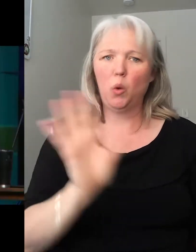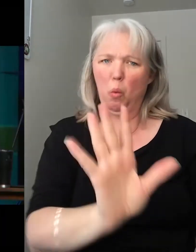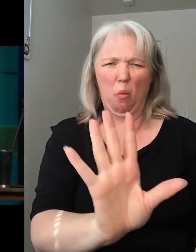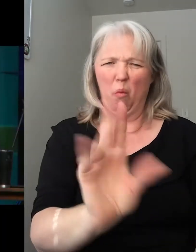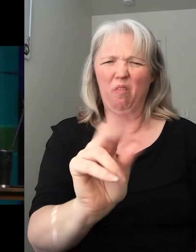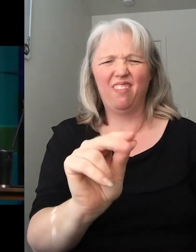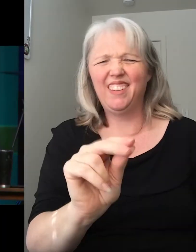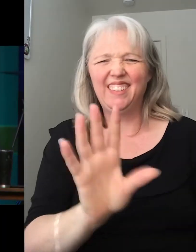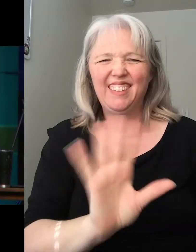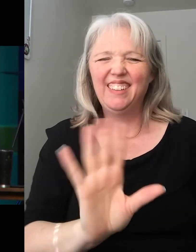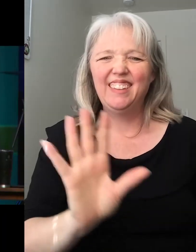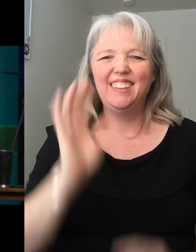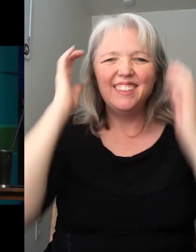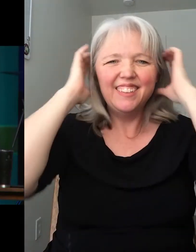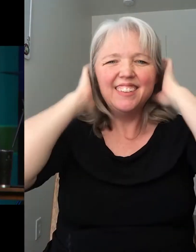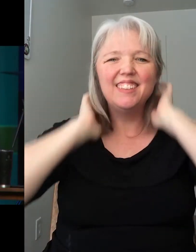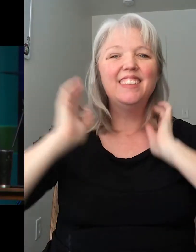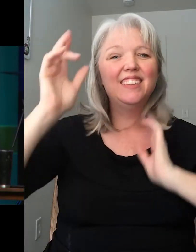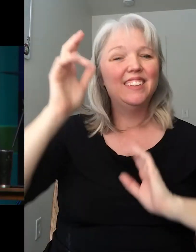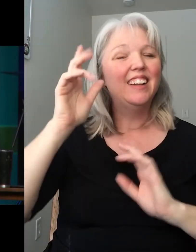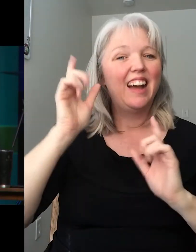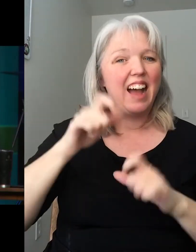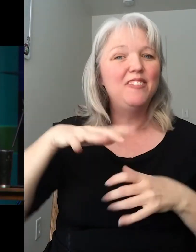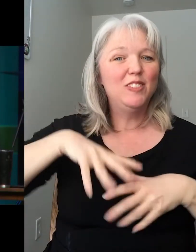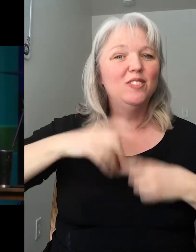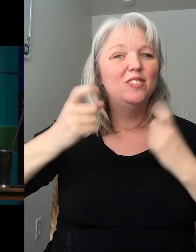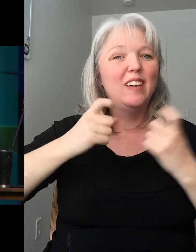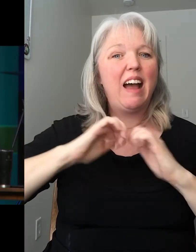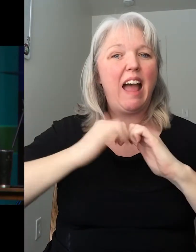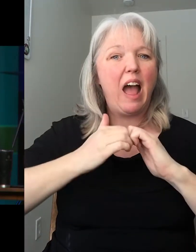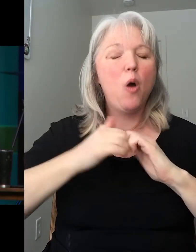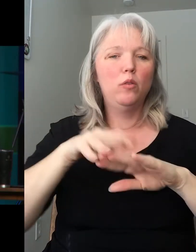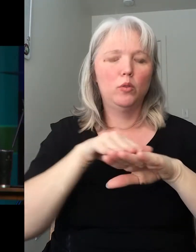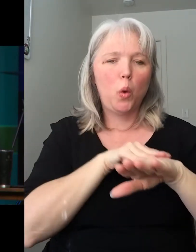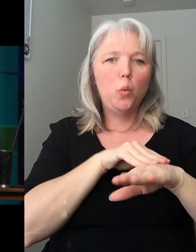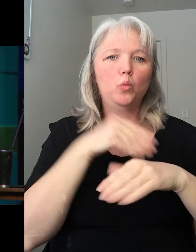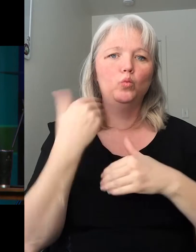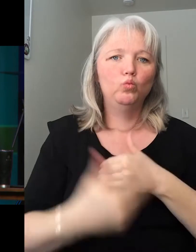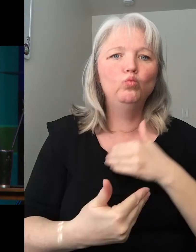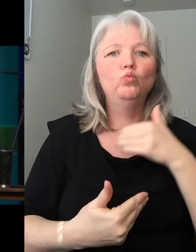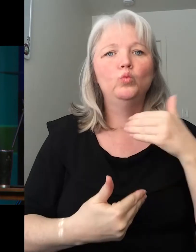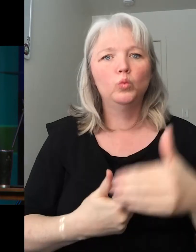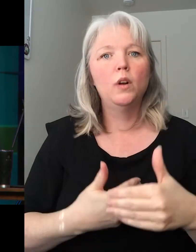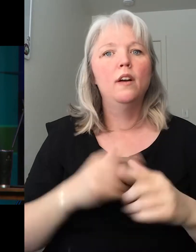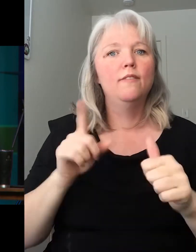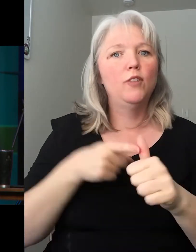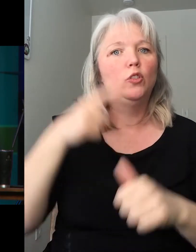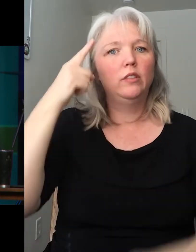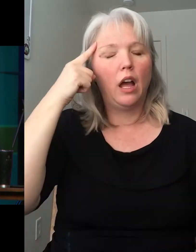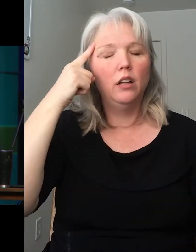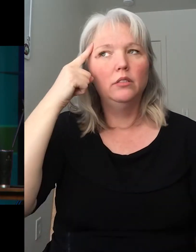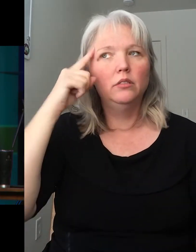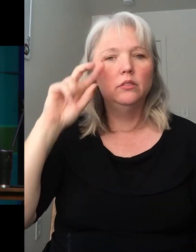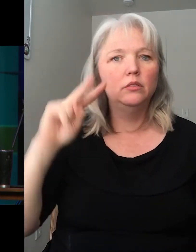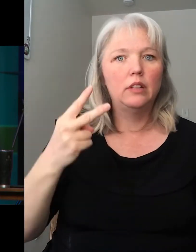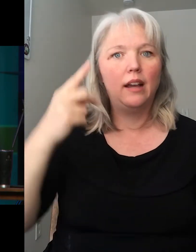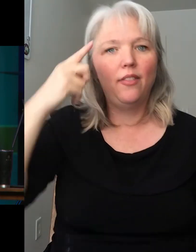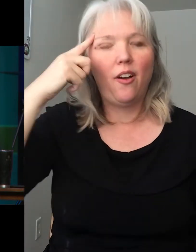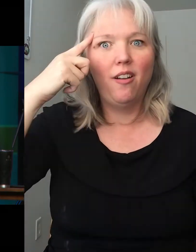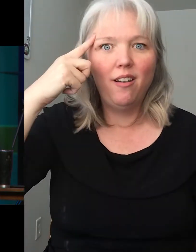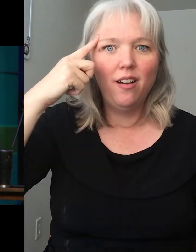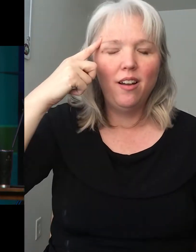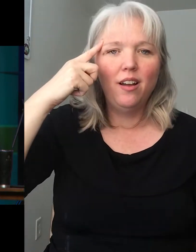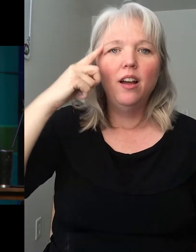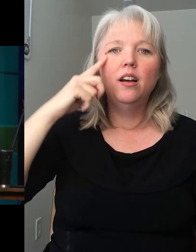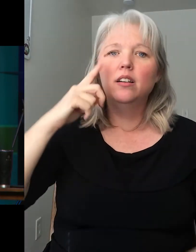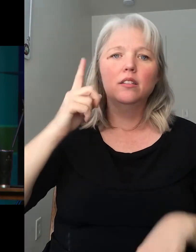their mind. They have to do it step by step, thought by thought. They can't just